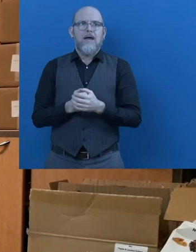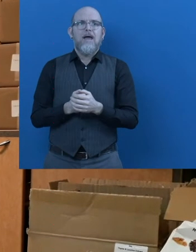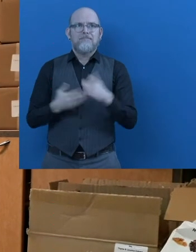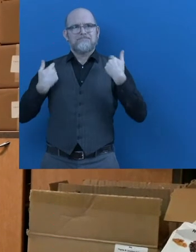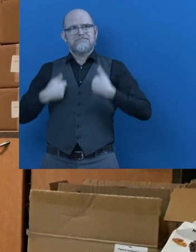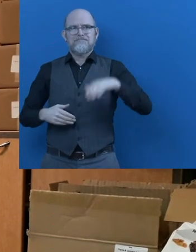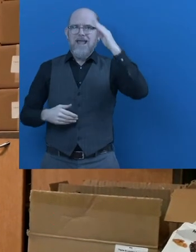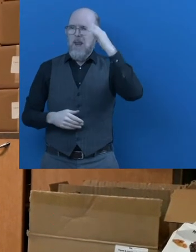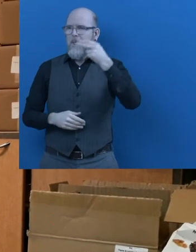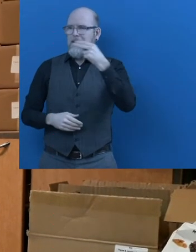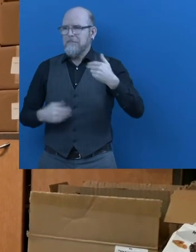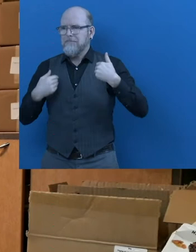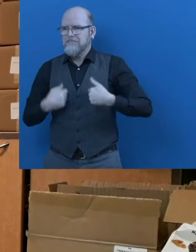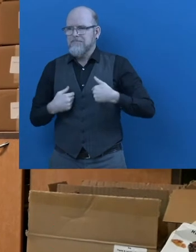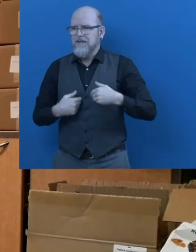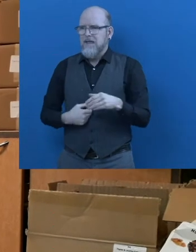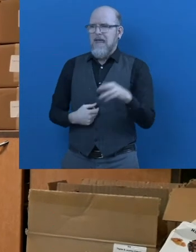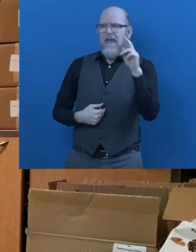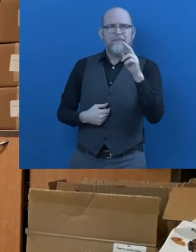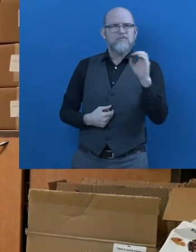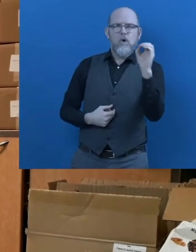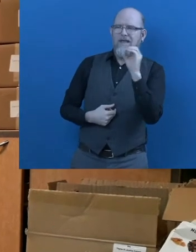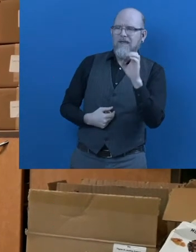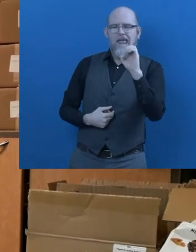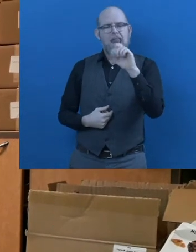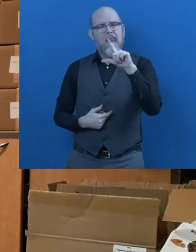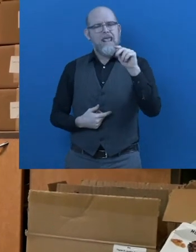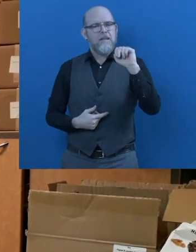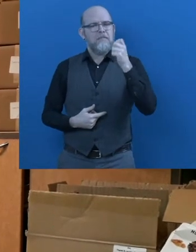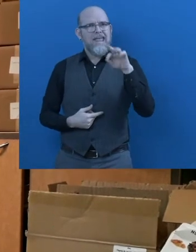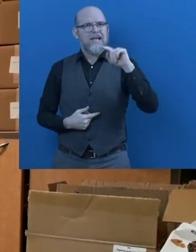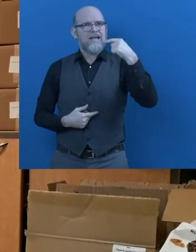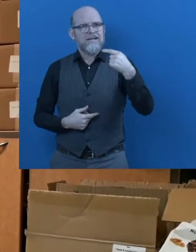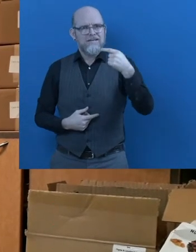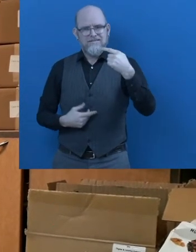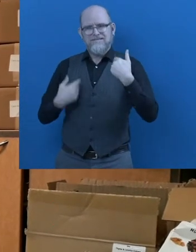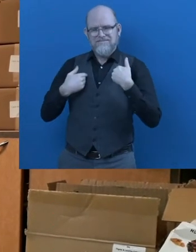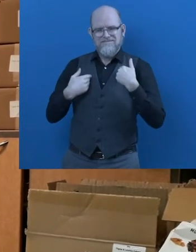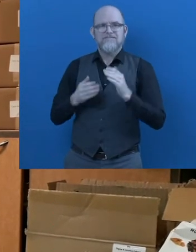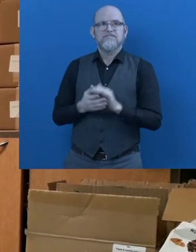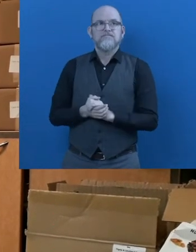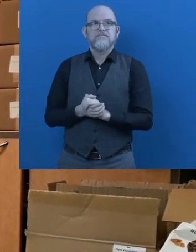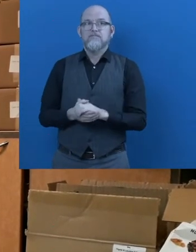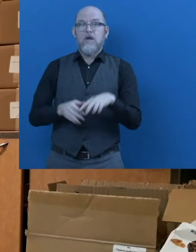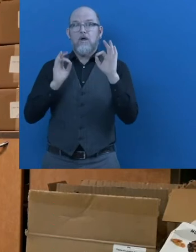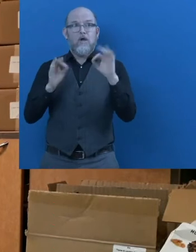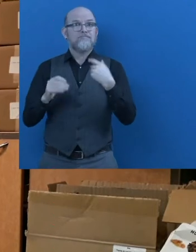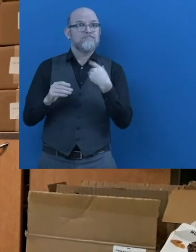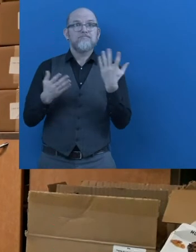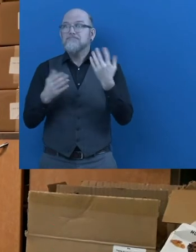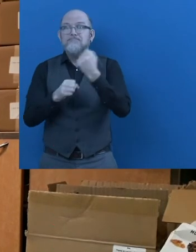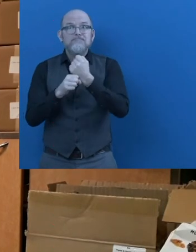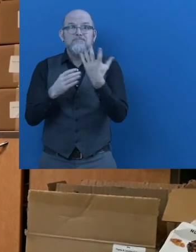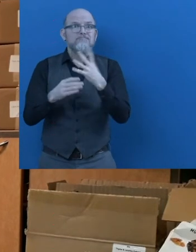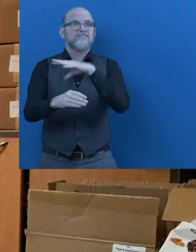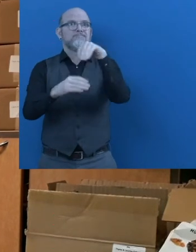Hello everyone, my name is Rasmus Oliver Ellenberg. I work